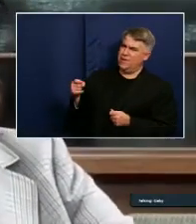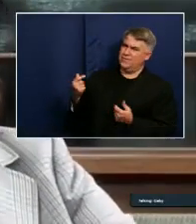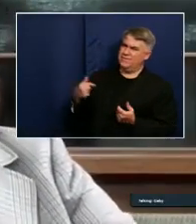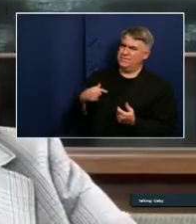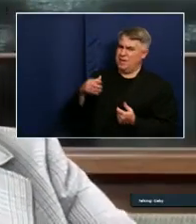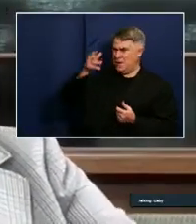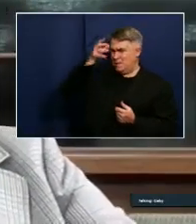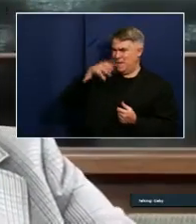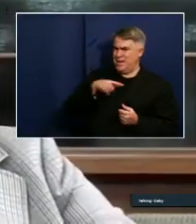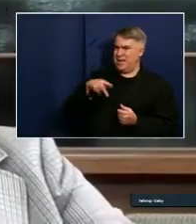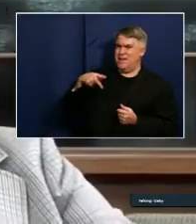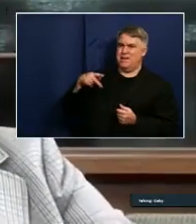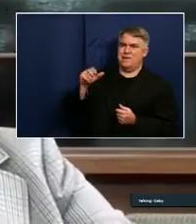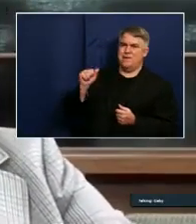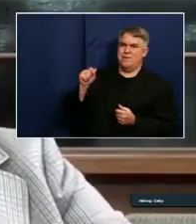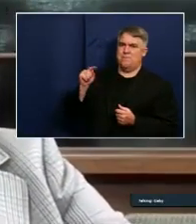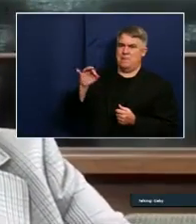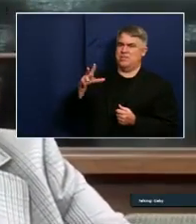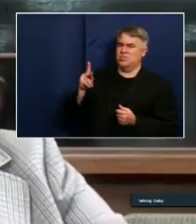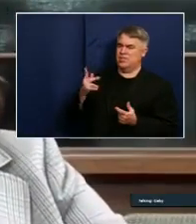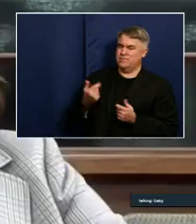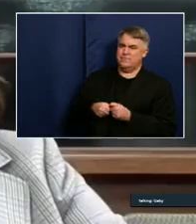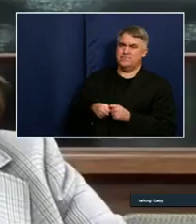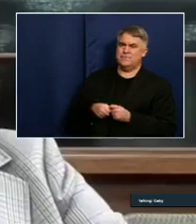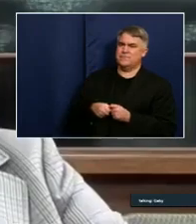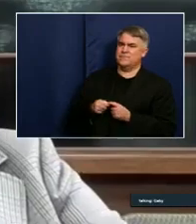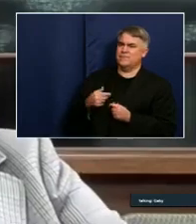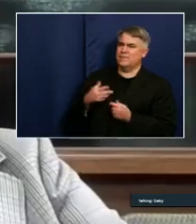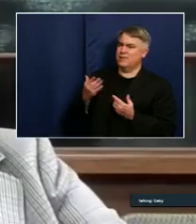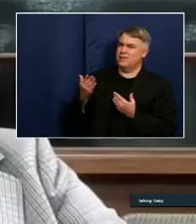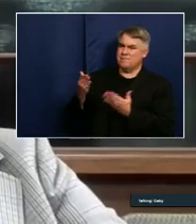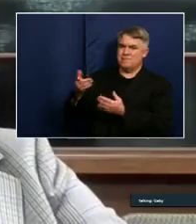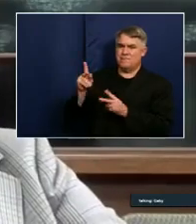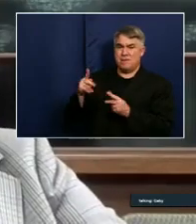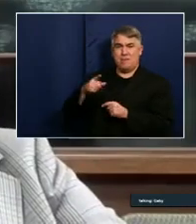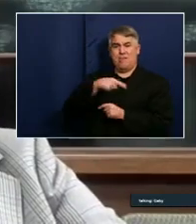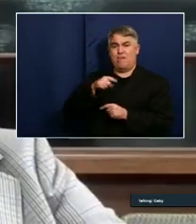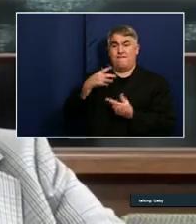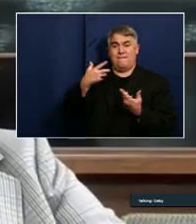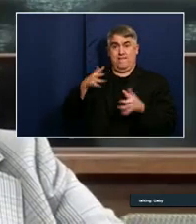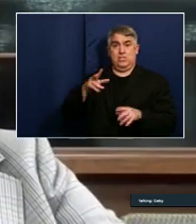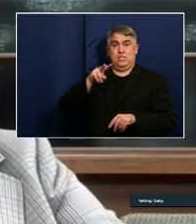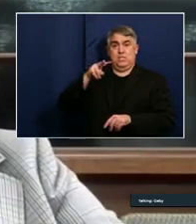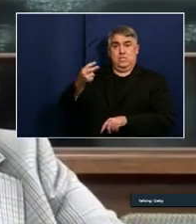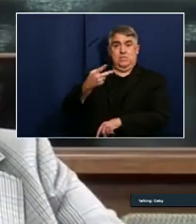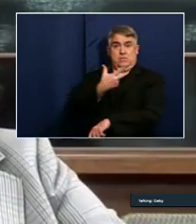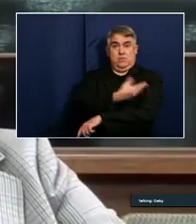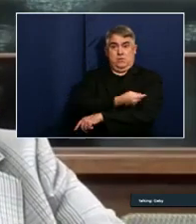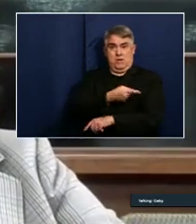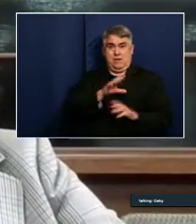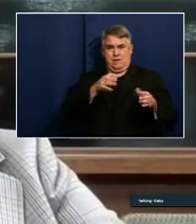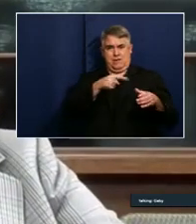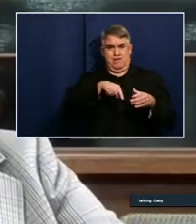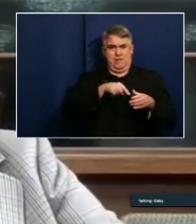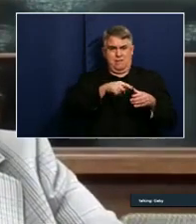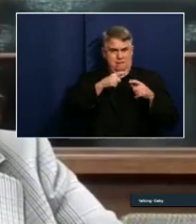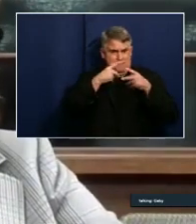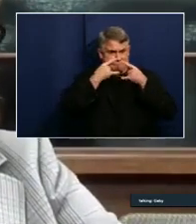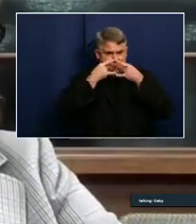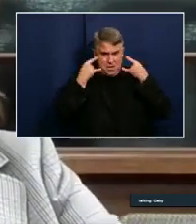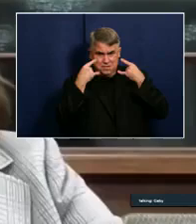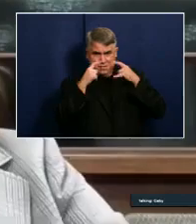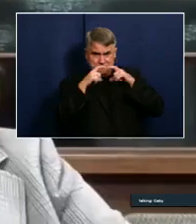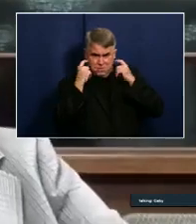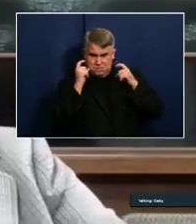Sullivan. What are the recommendations for people who have received their second vaccine in terms of mask wearing and other protective measures